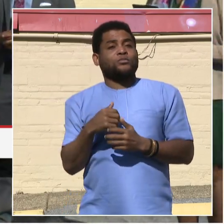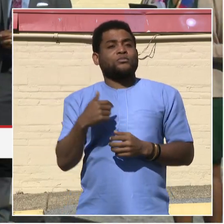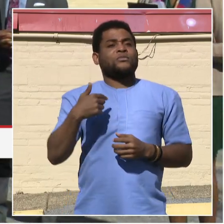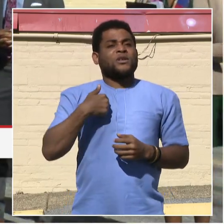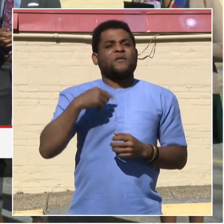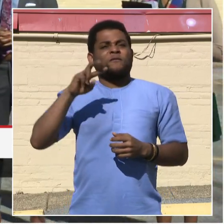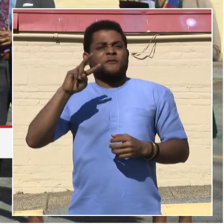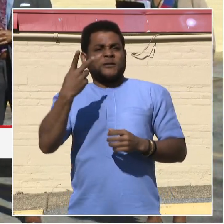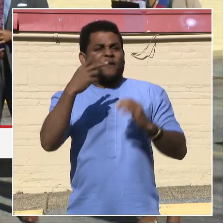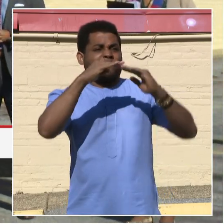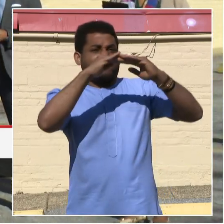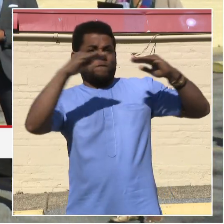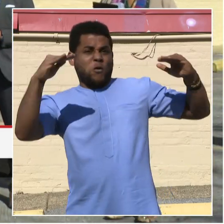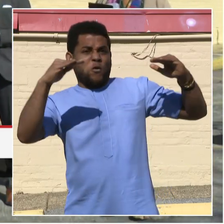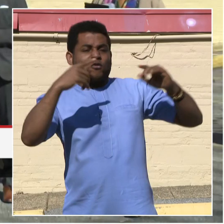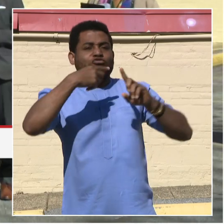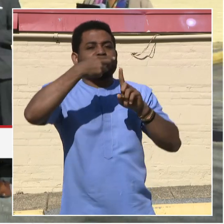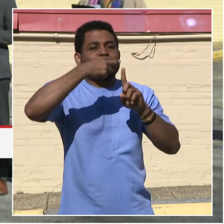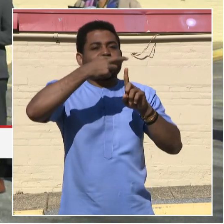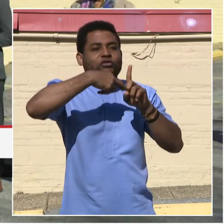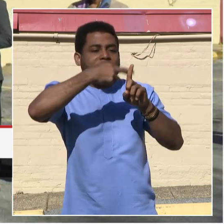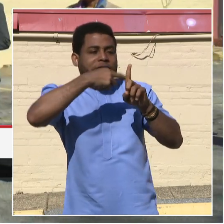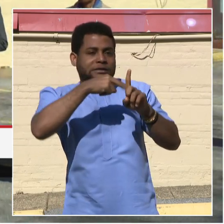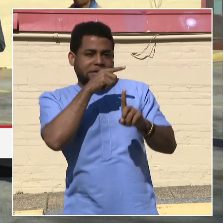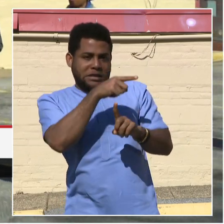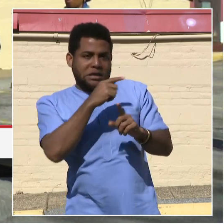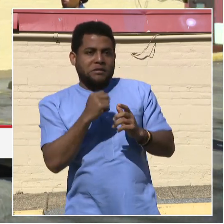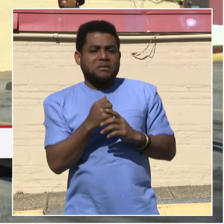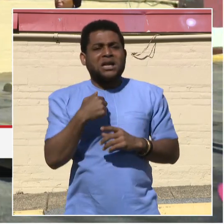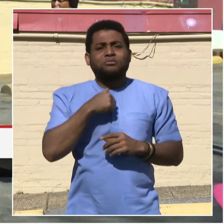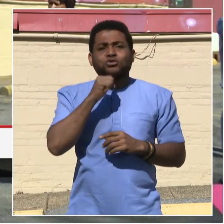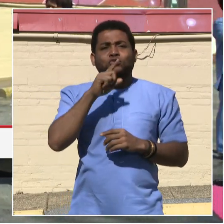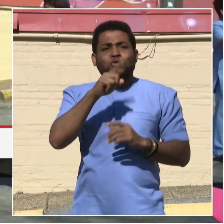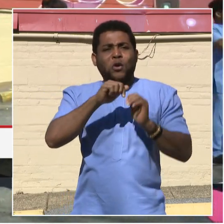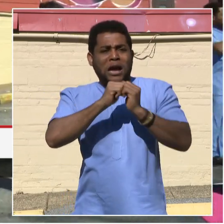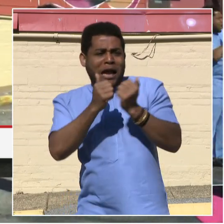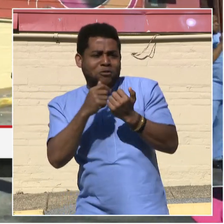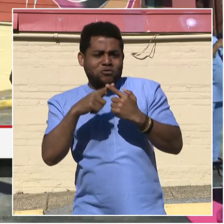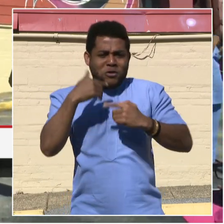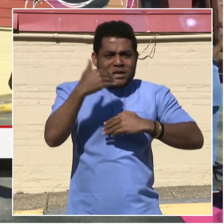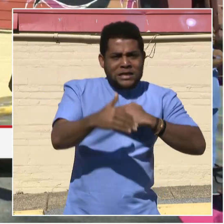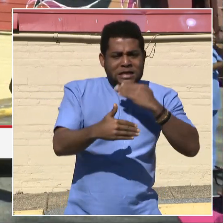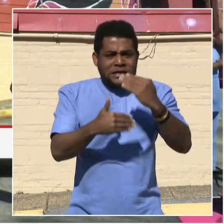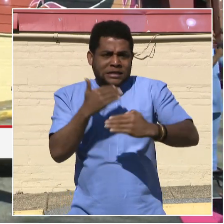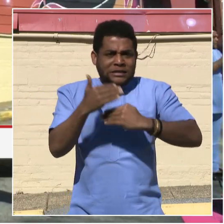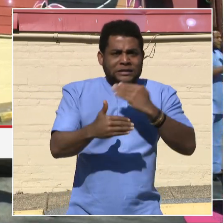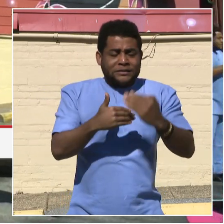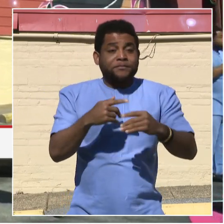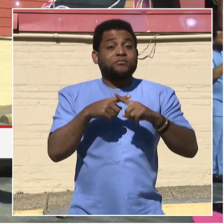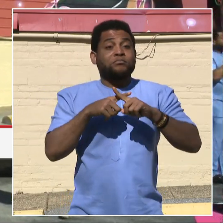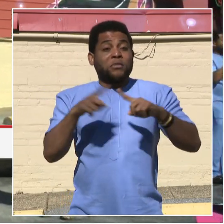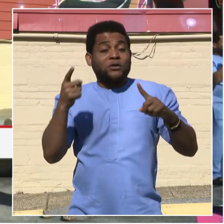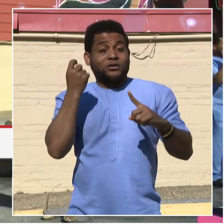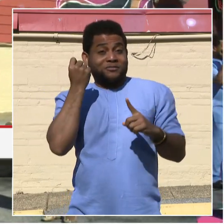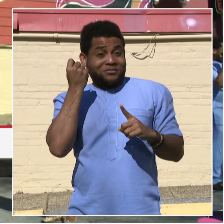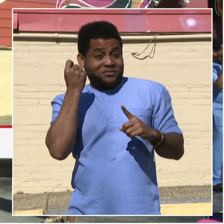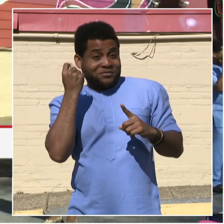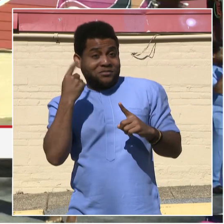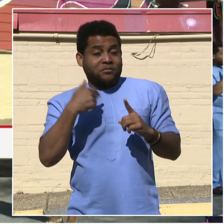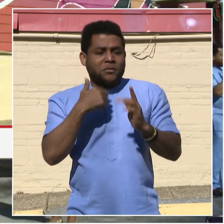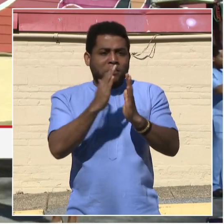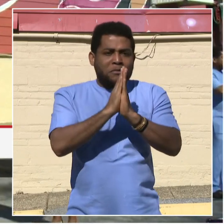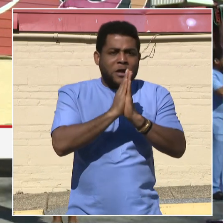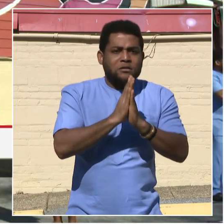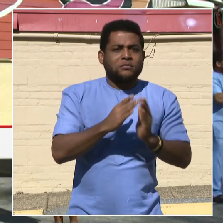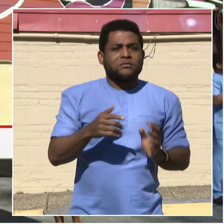unit, unsure of how the pieces would take shape, but with prayer, dedication, and